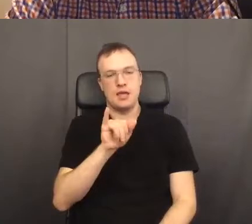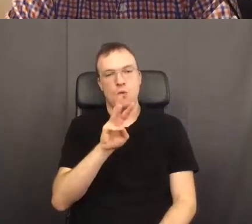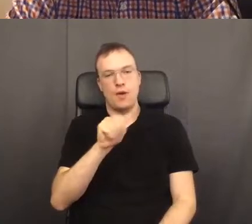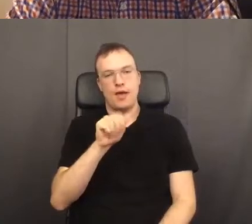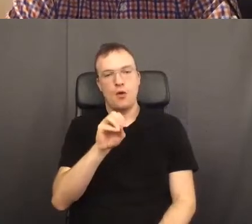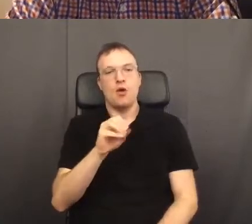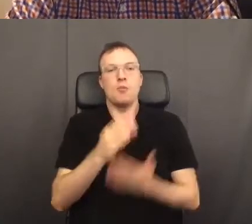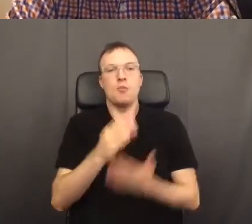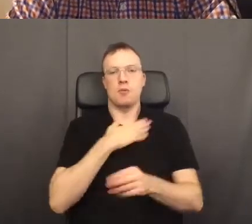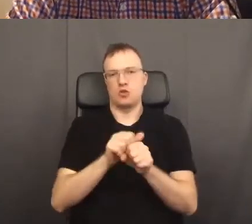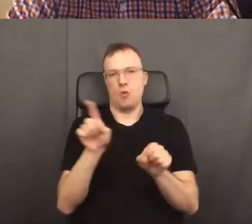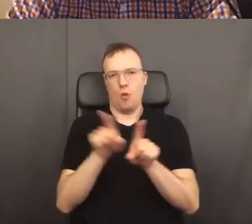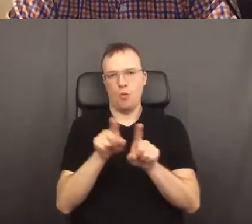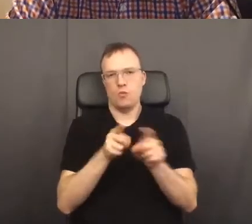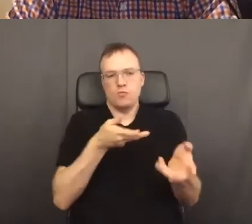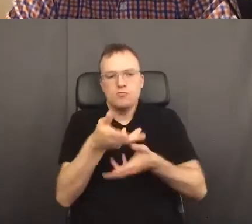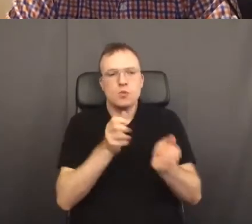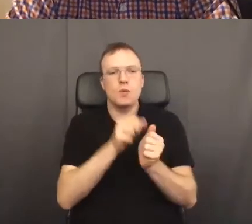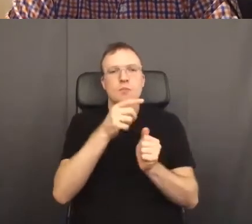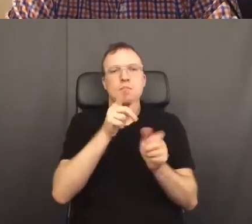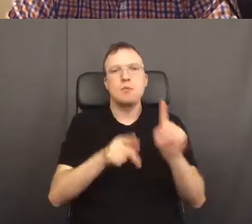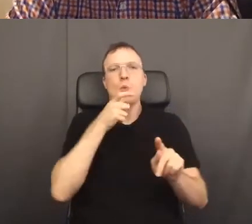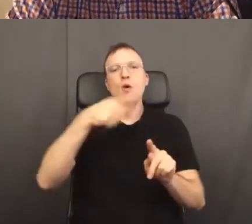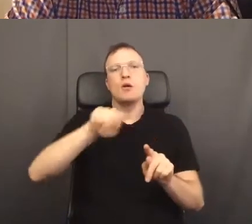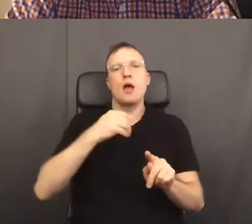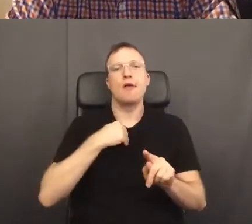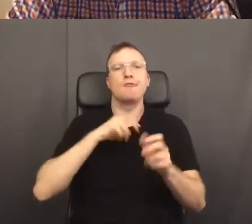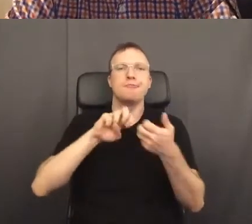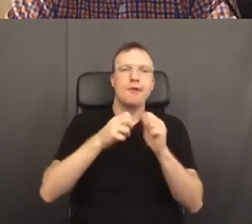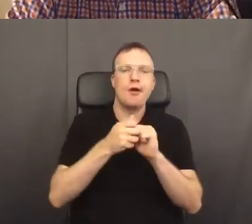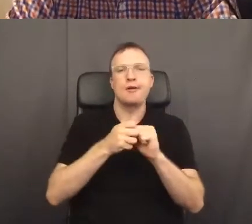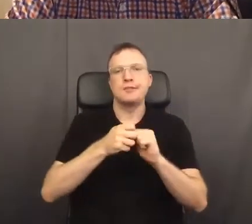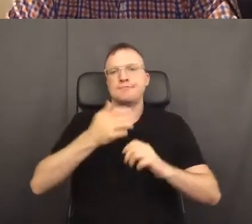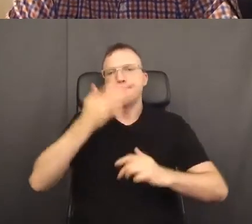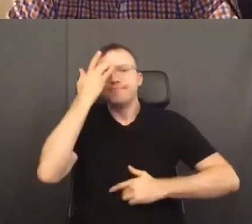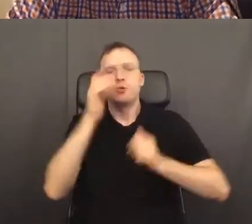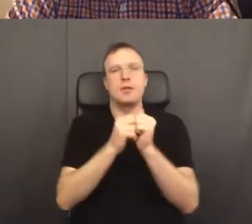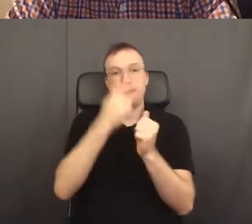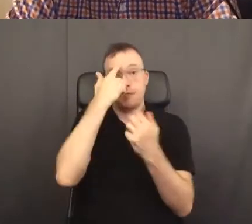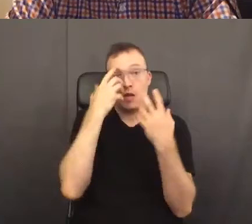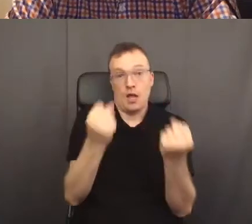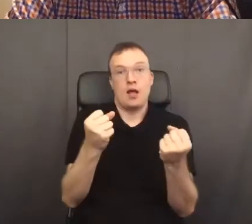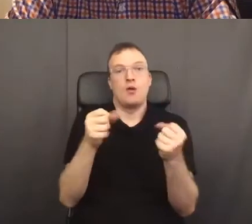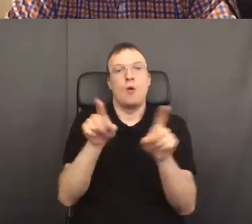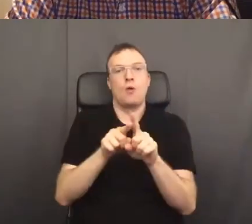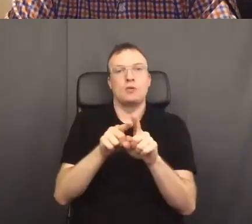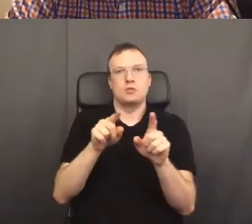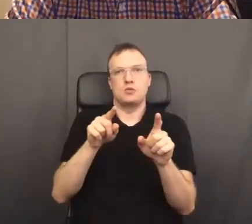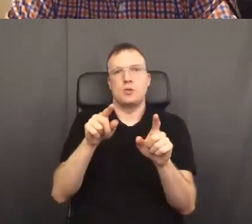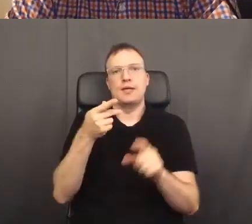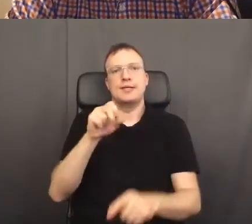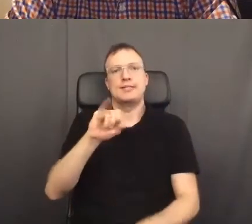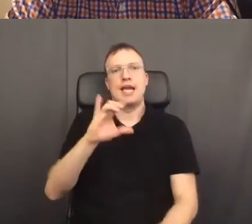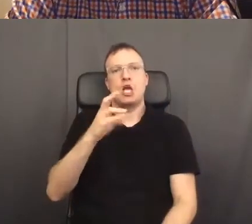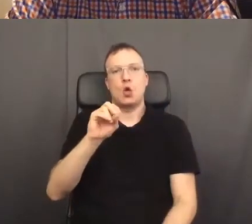job is also working with folks experiencing mental health crises or psychosis, and so I know that there's a lot of difficulty in